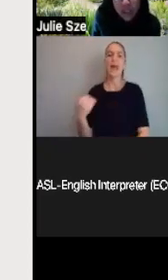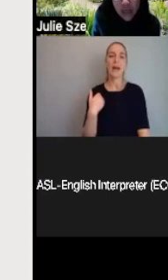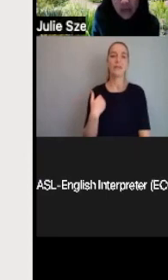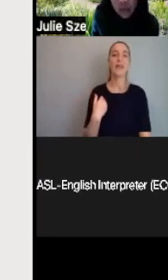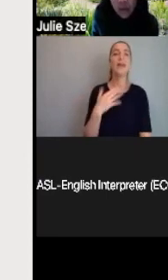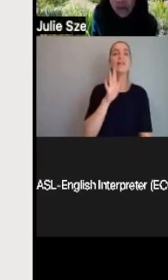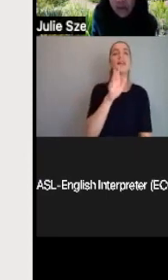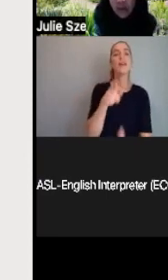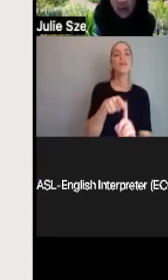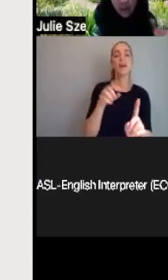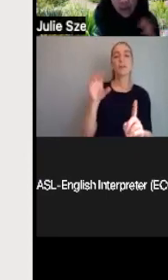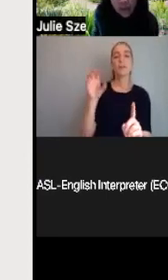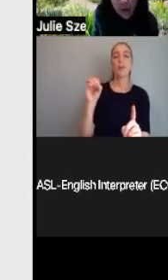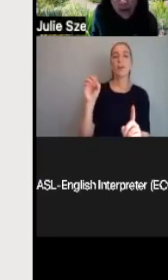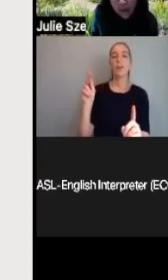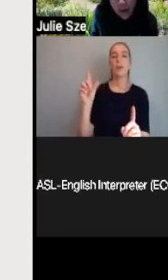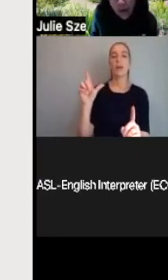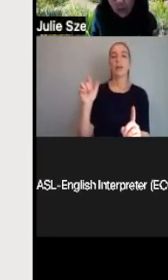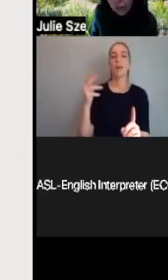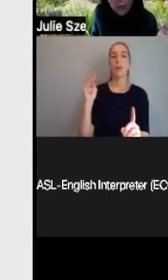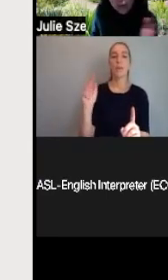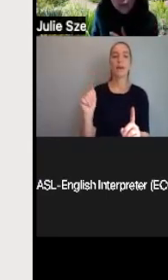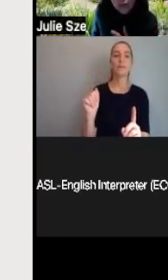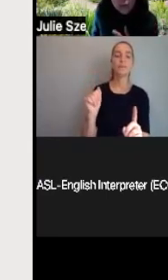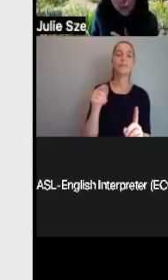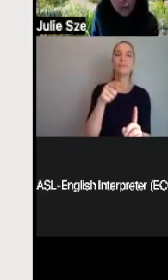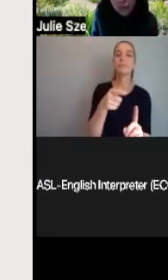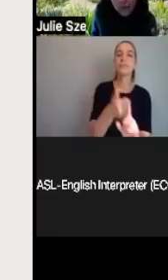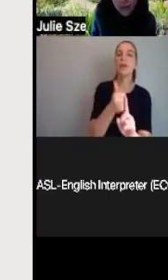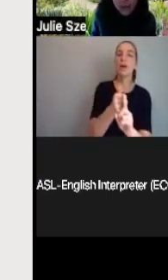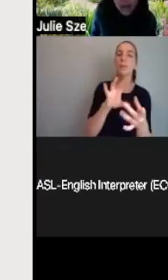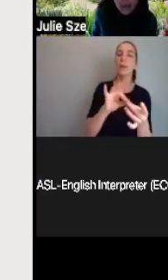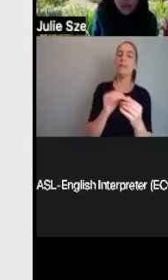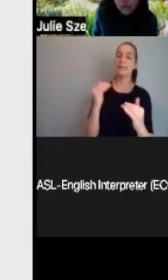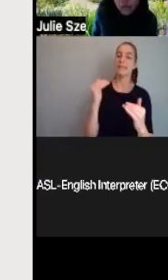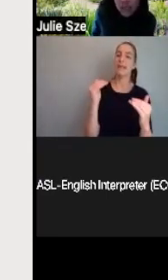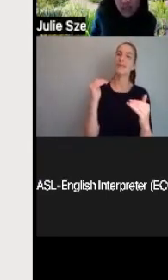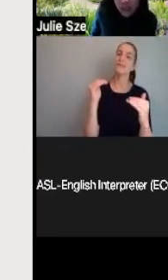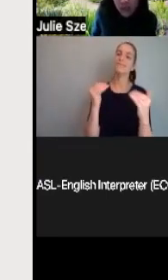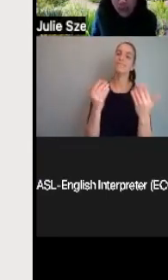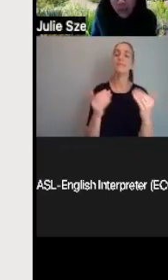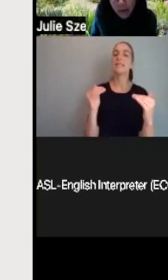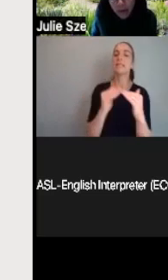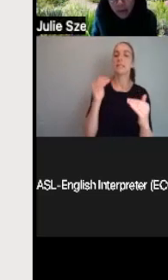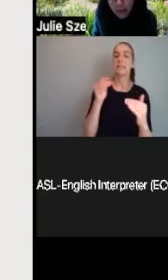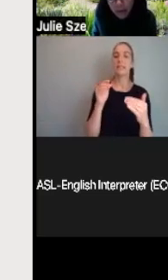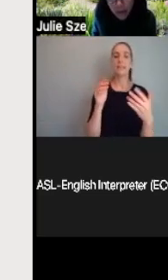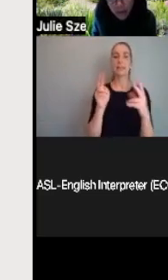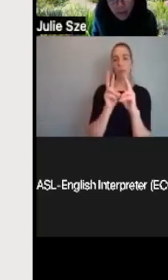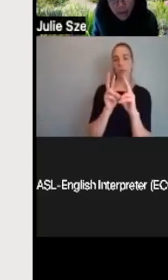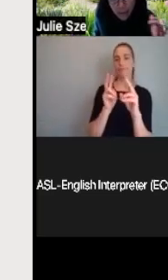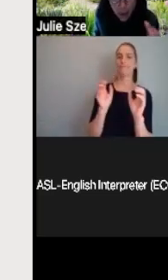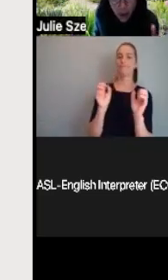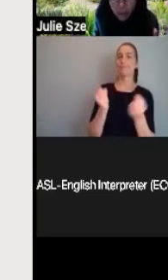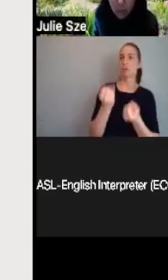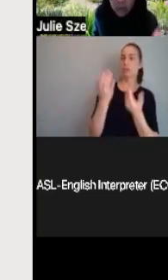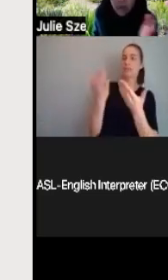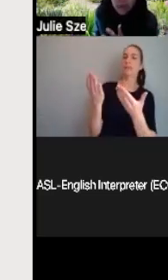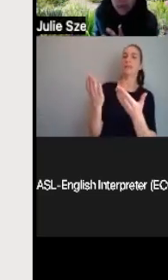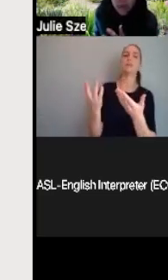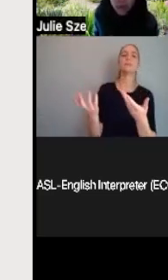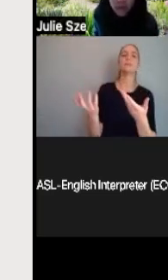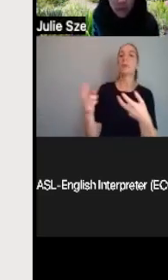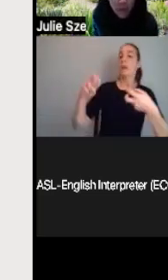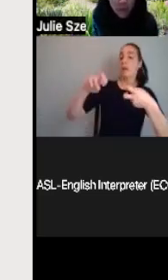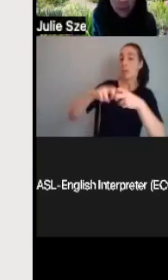critique of what they call the extractive economy and what they're moving towards. So again, the critique, um, of, uh, the problem, but